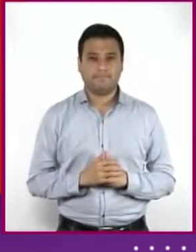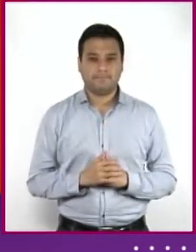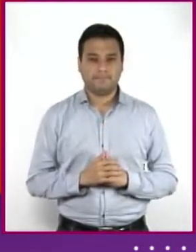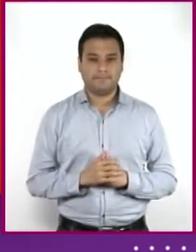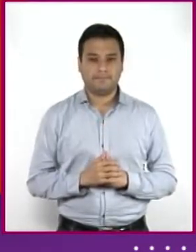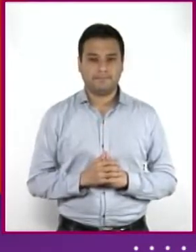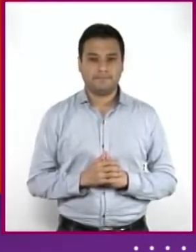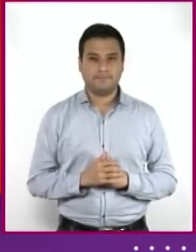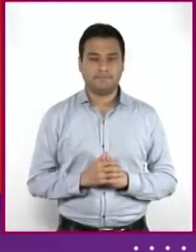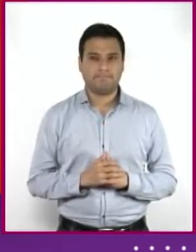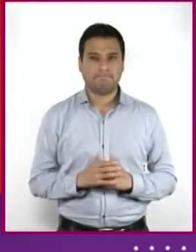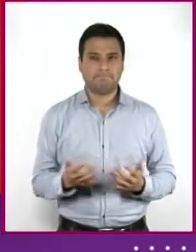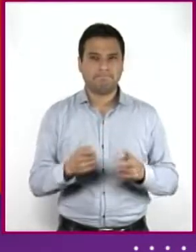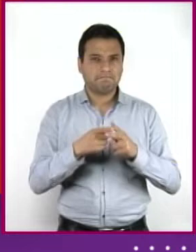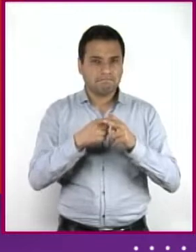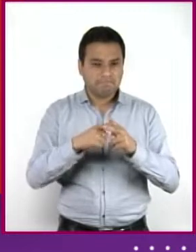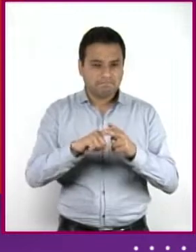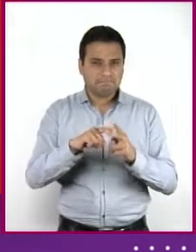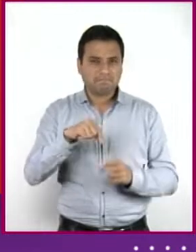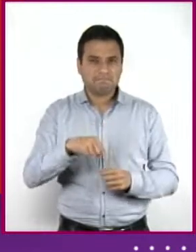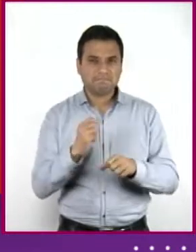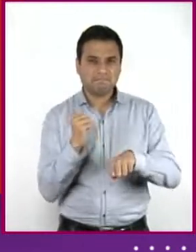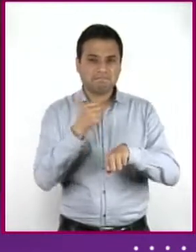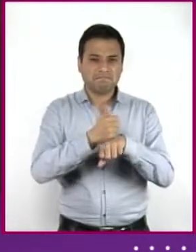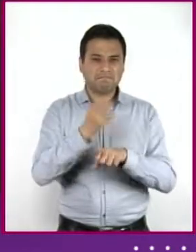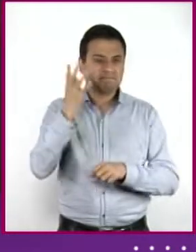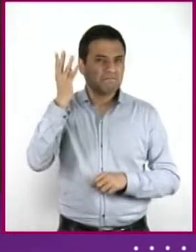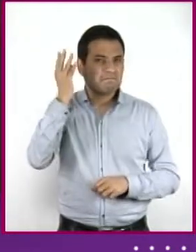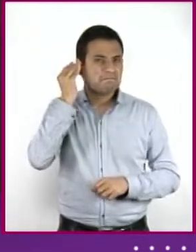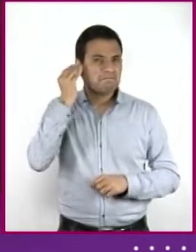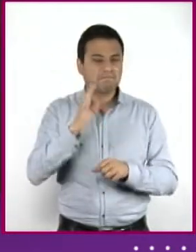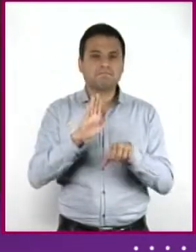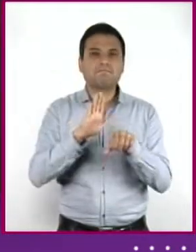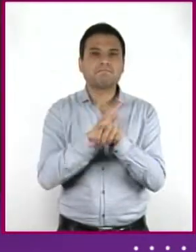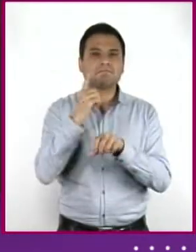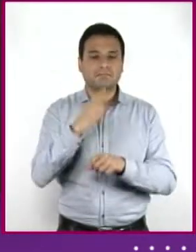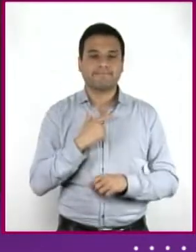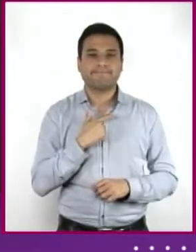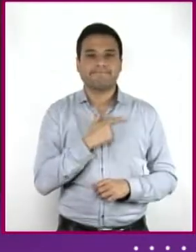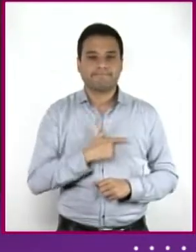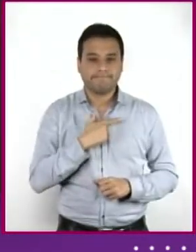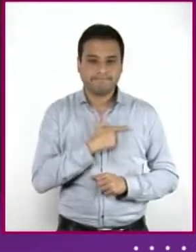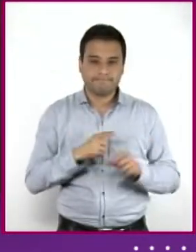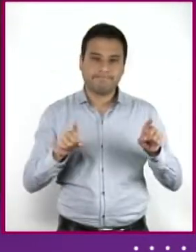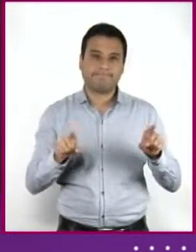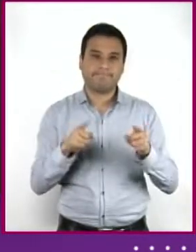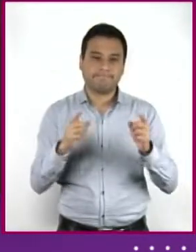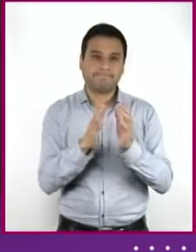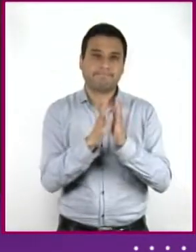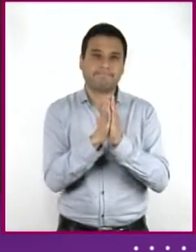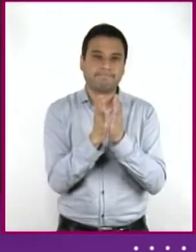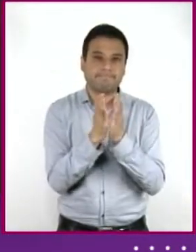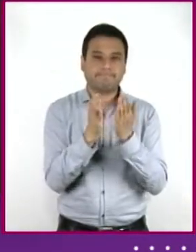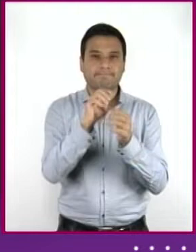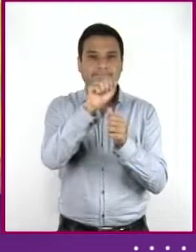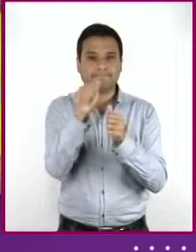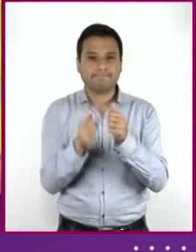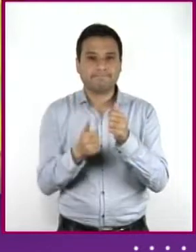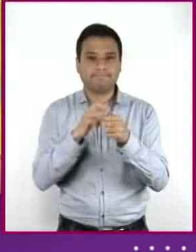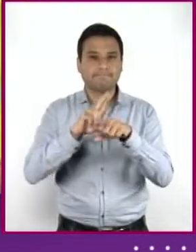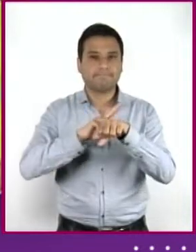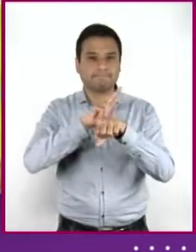What made you start La Covacha Center? We love music, books, arts,